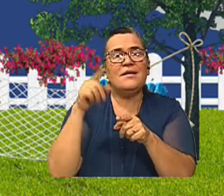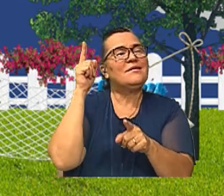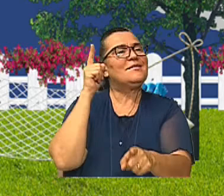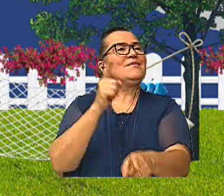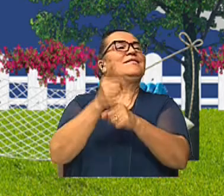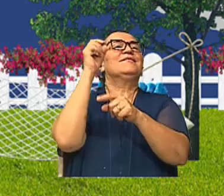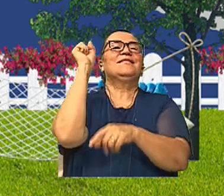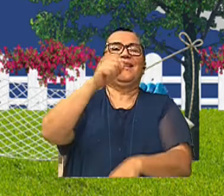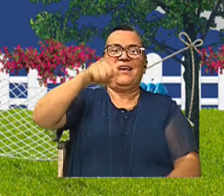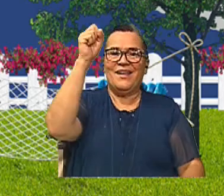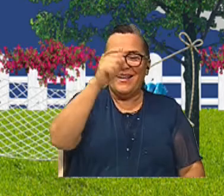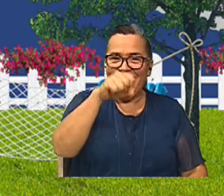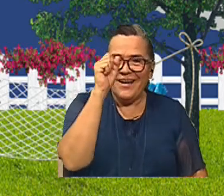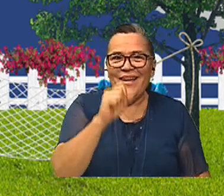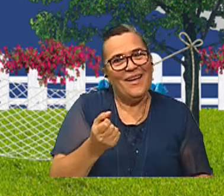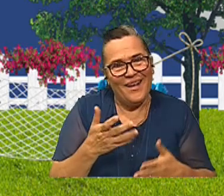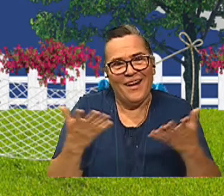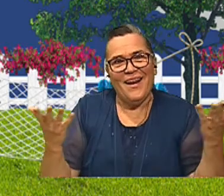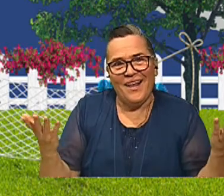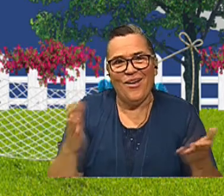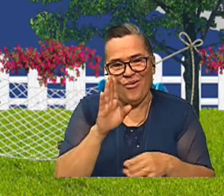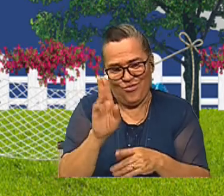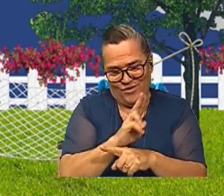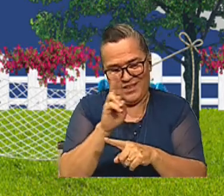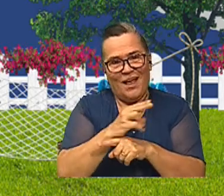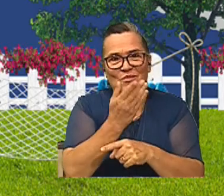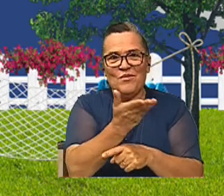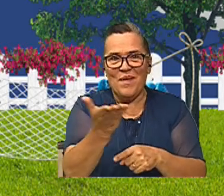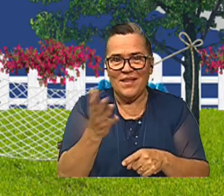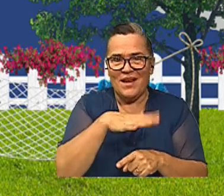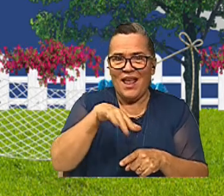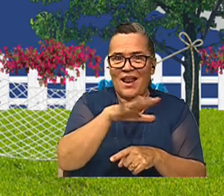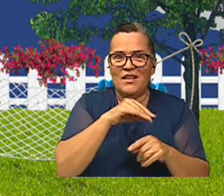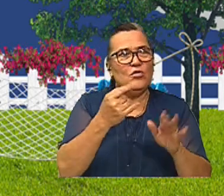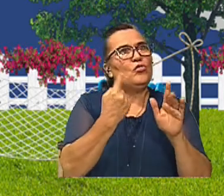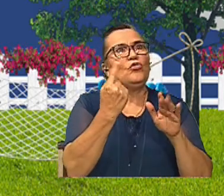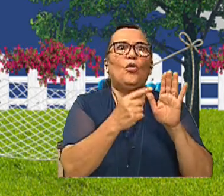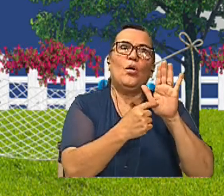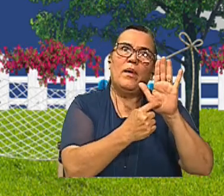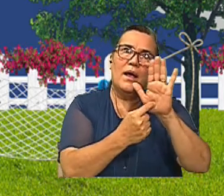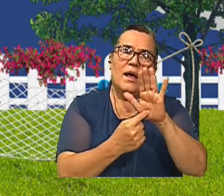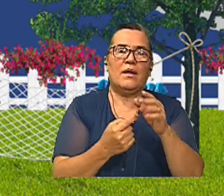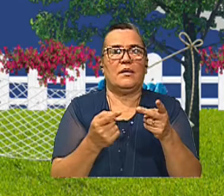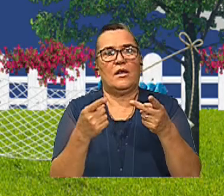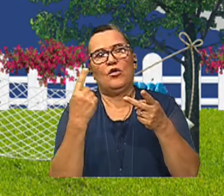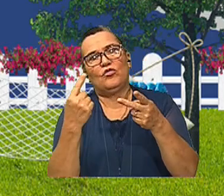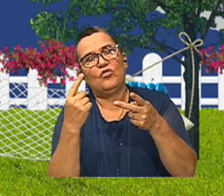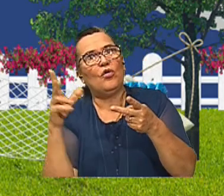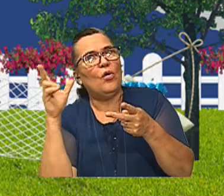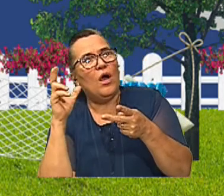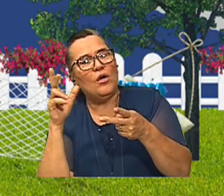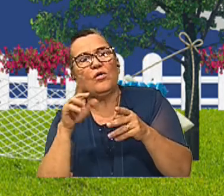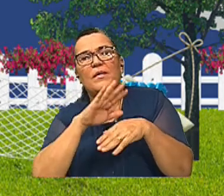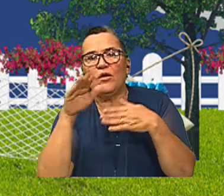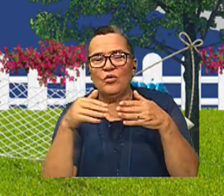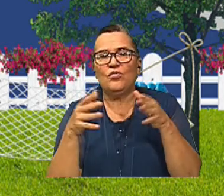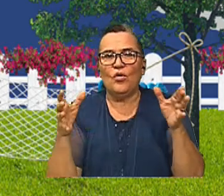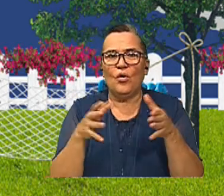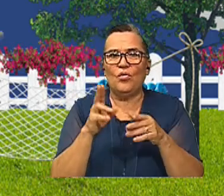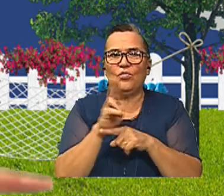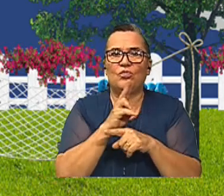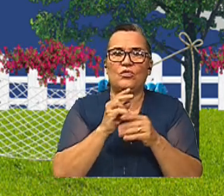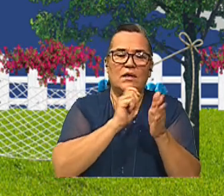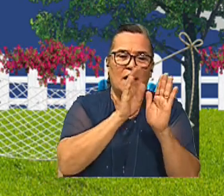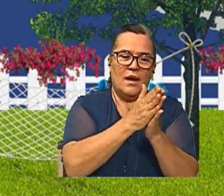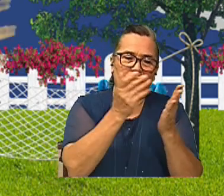Yes, of course. We use the materials, not only images and not only audios, but also we use the